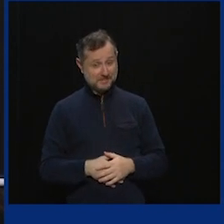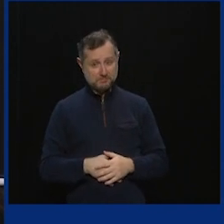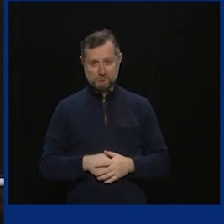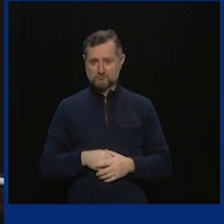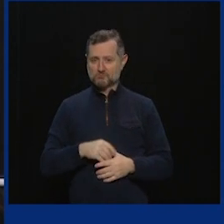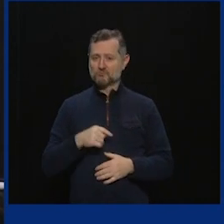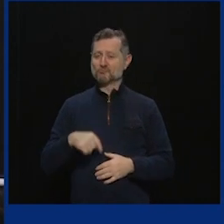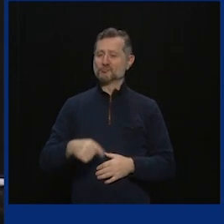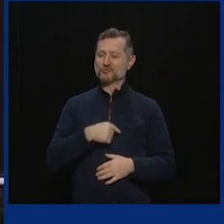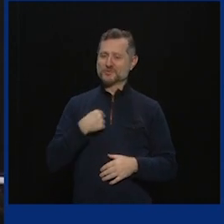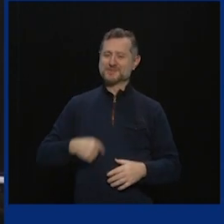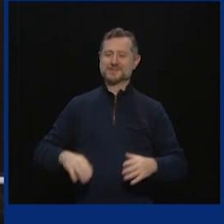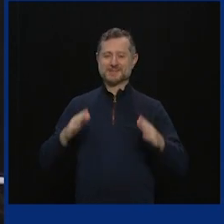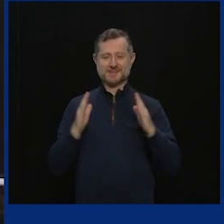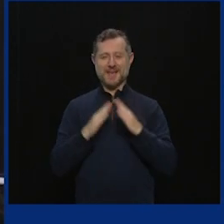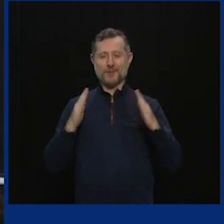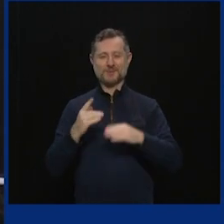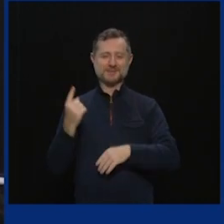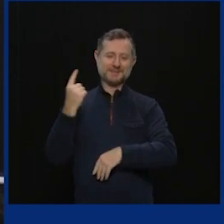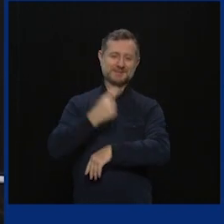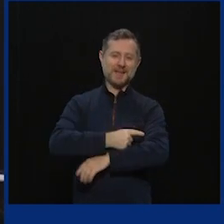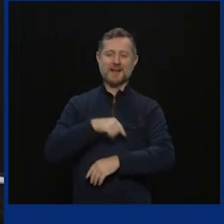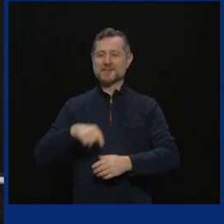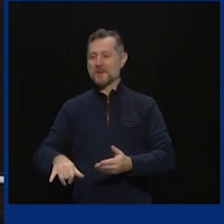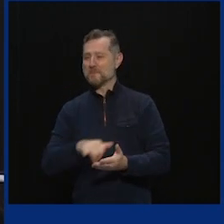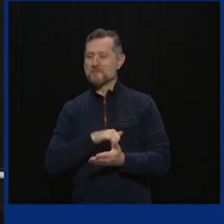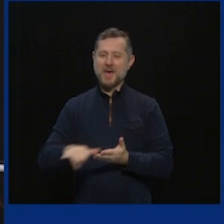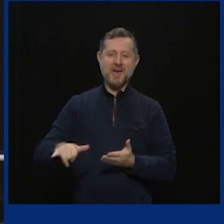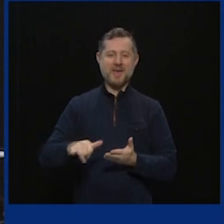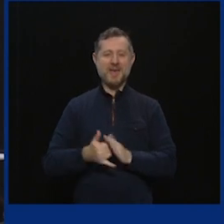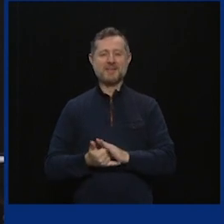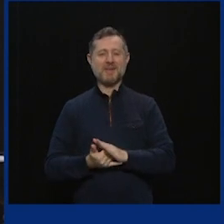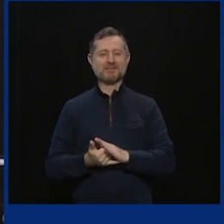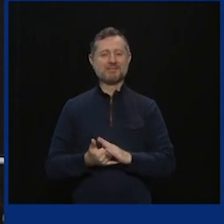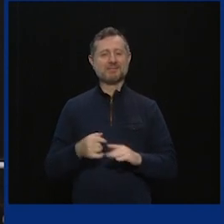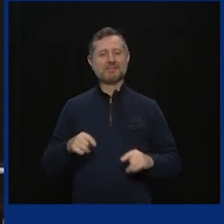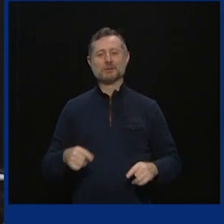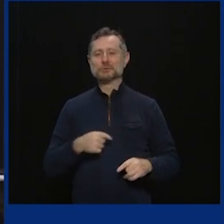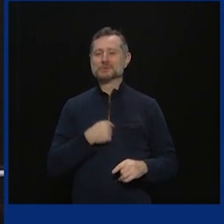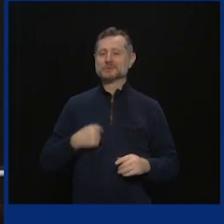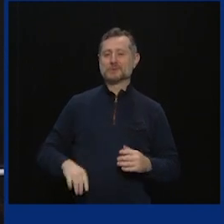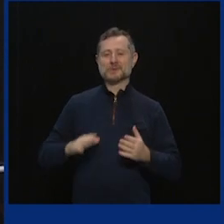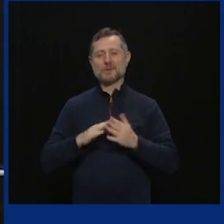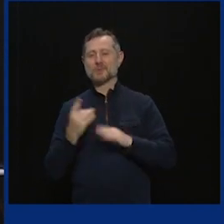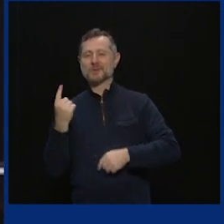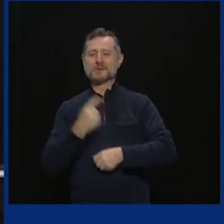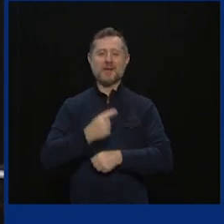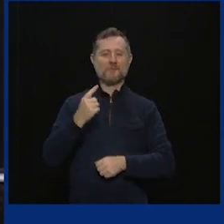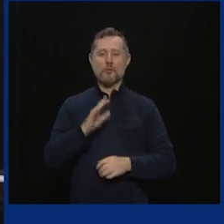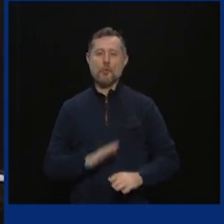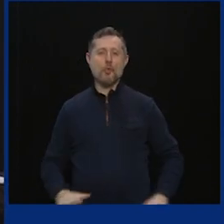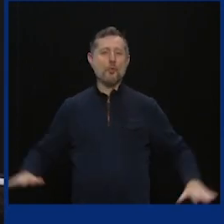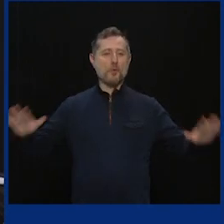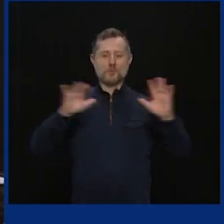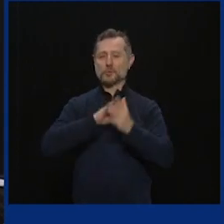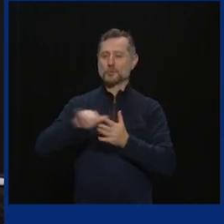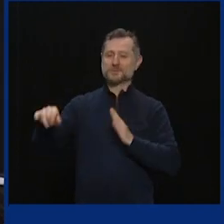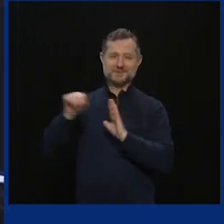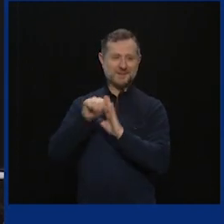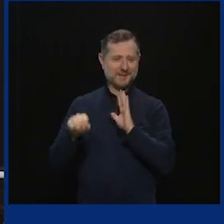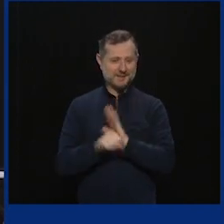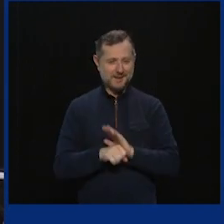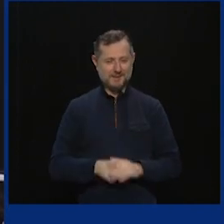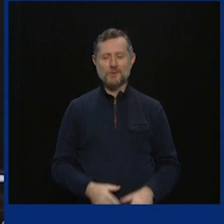Chinatown Day of Manhattan and Chinatown Day of New York State. Thank you very much, Borough President. Thank you very